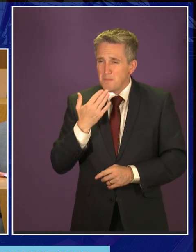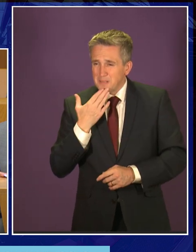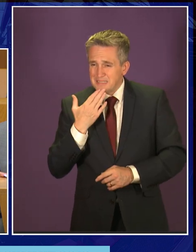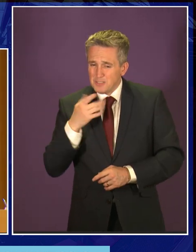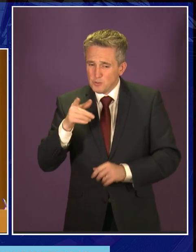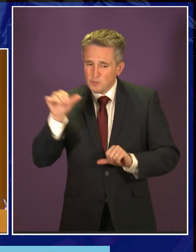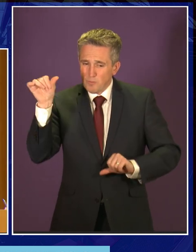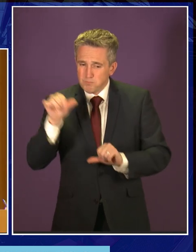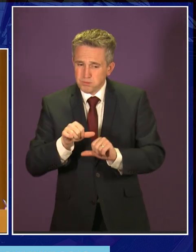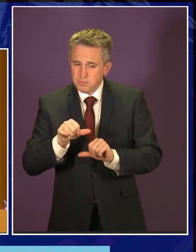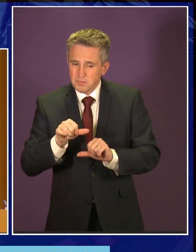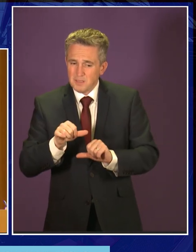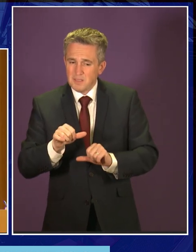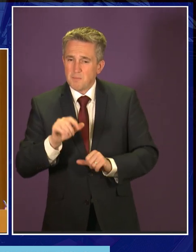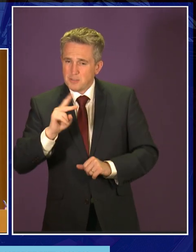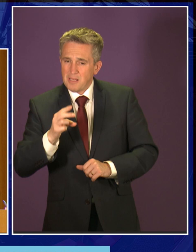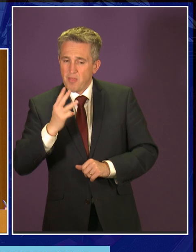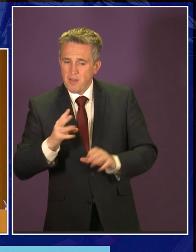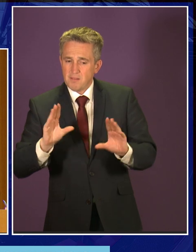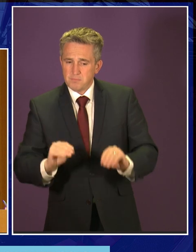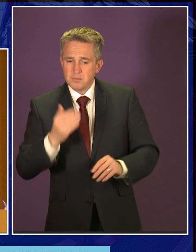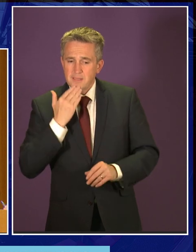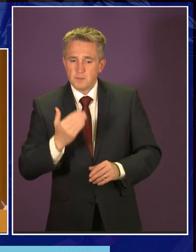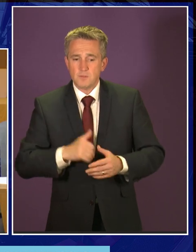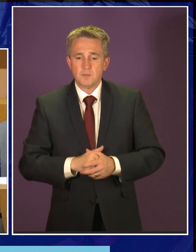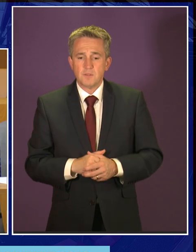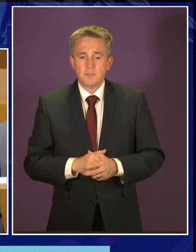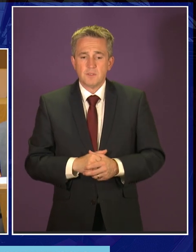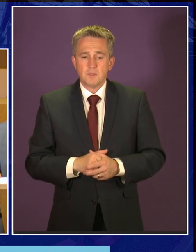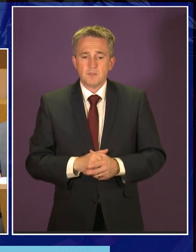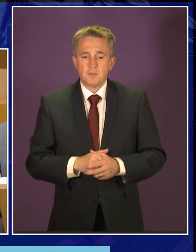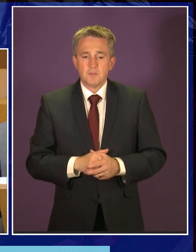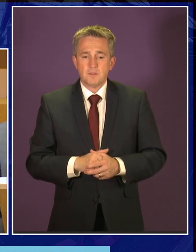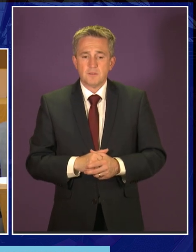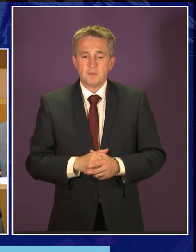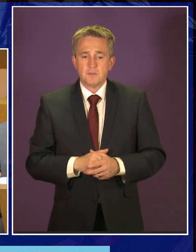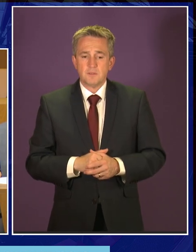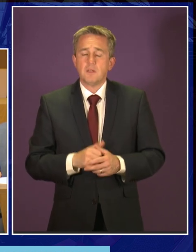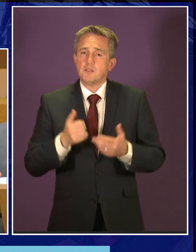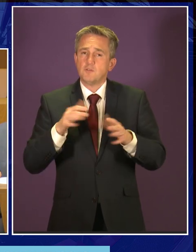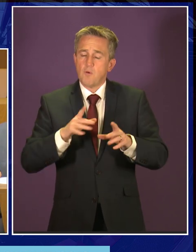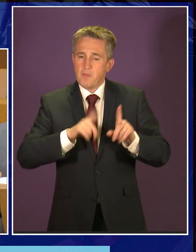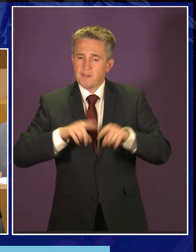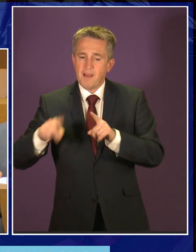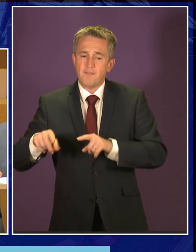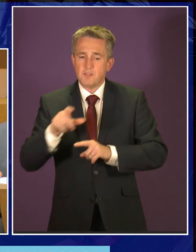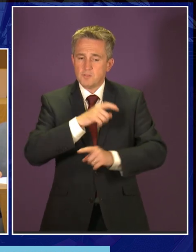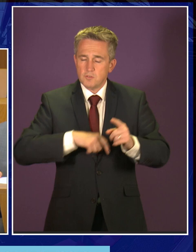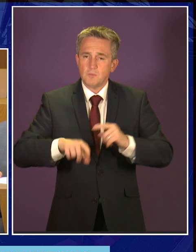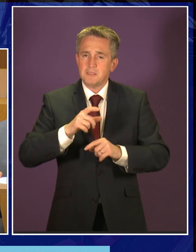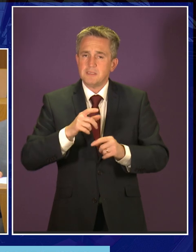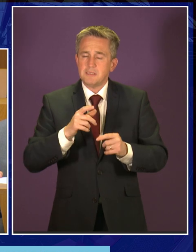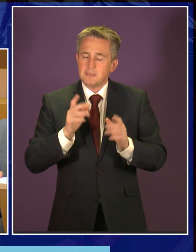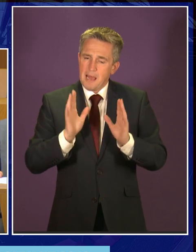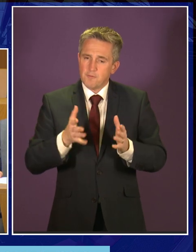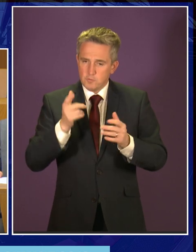to make them short, make your second and third point and conclude. Okay. Thank you. Realizations of the diverse communities means